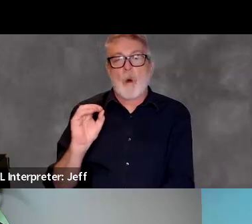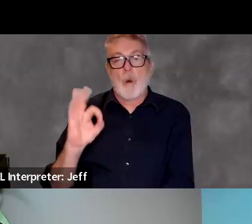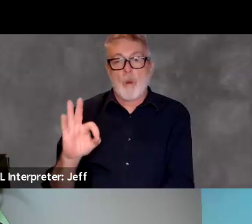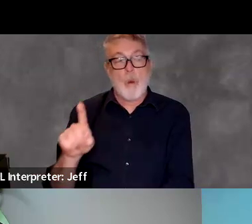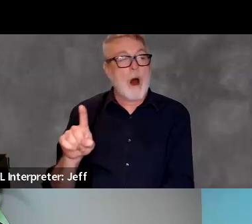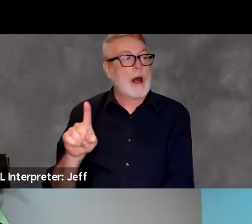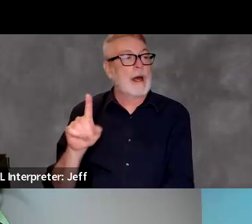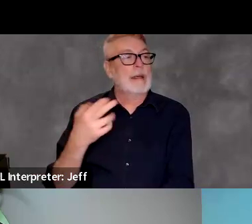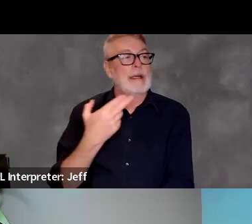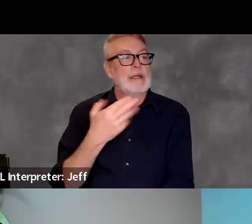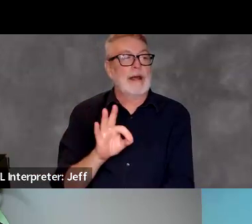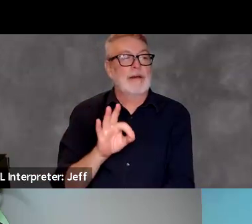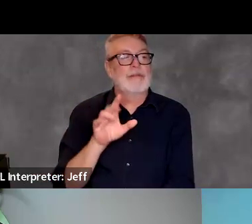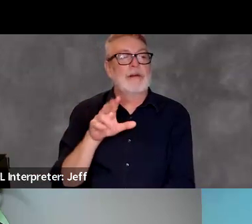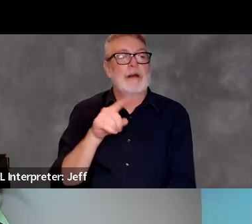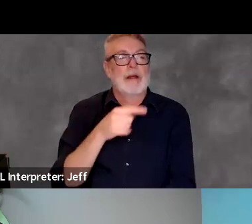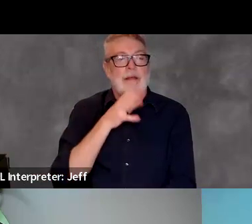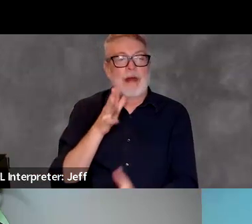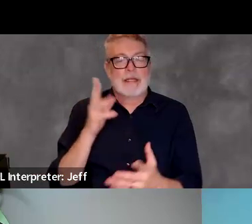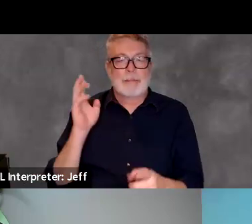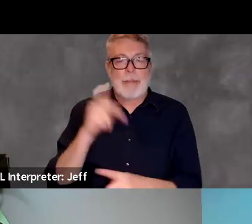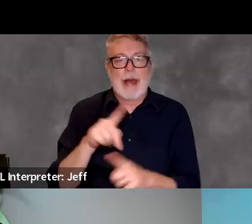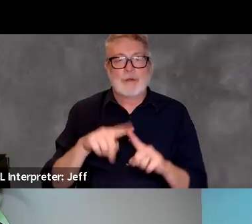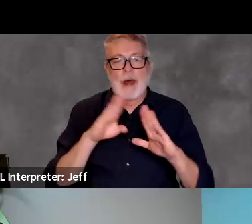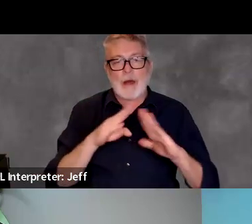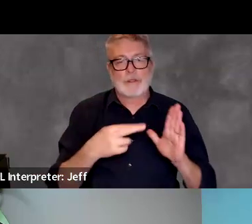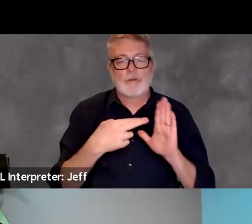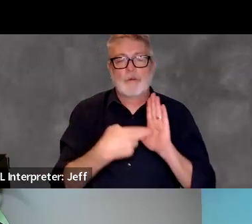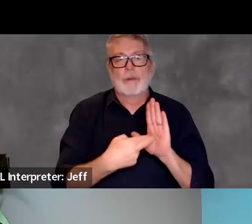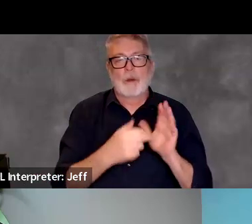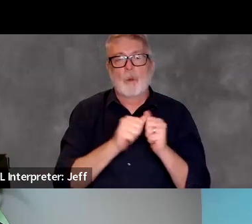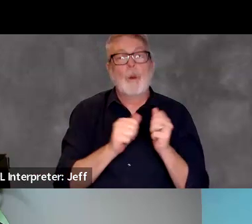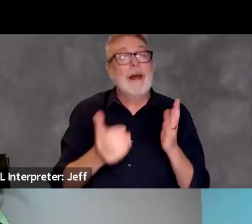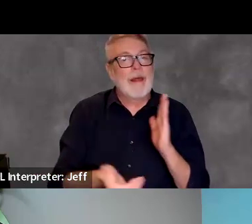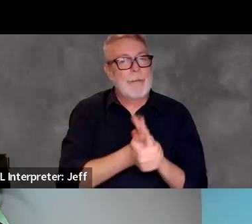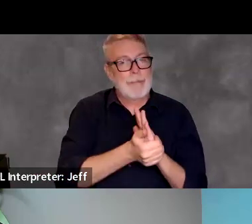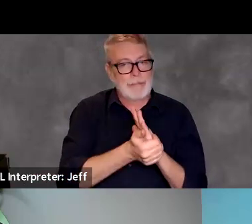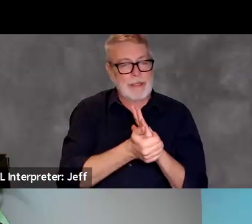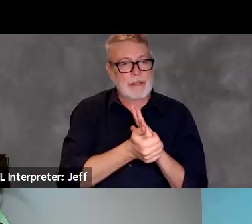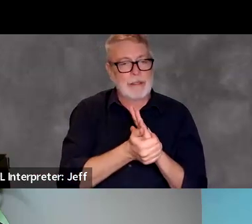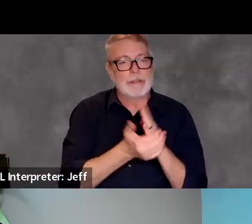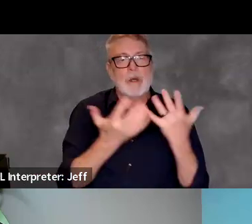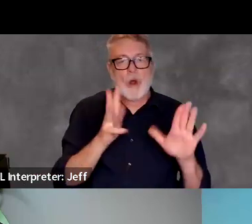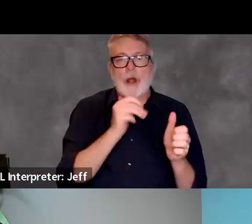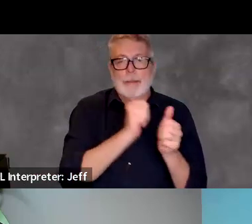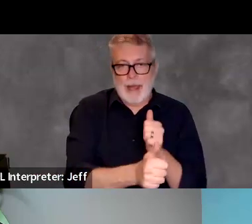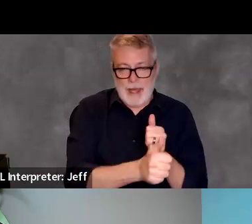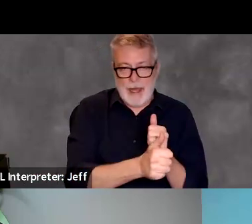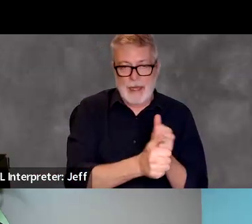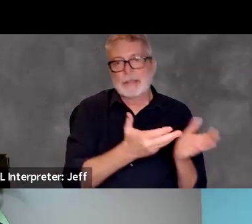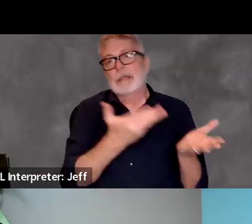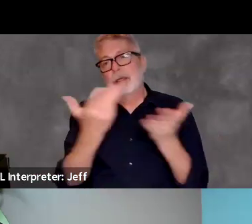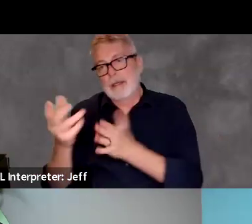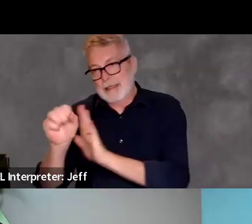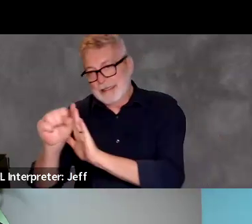Senate 44-0 and is back in the House with an amendment. So it's already passed the House, went over to the